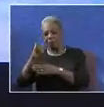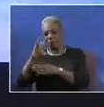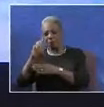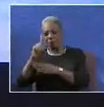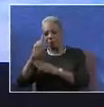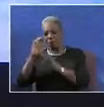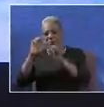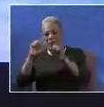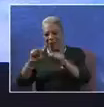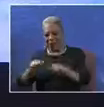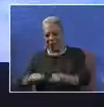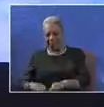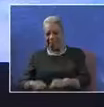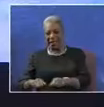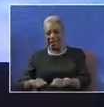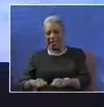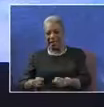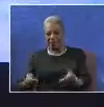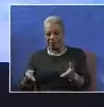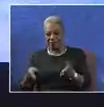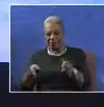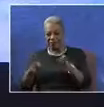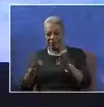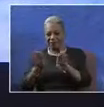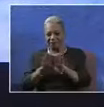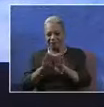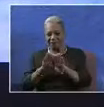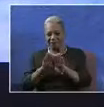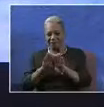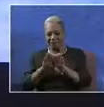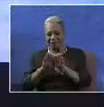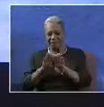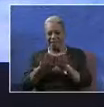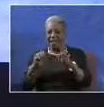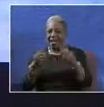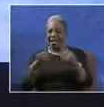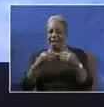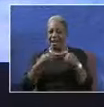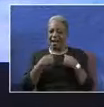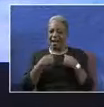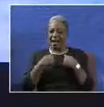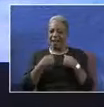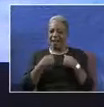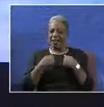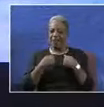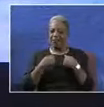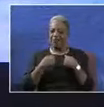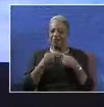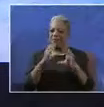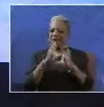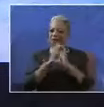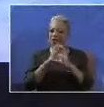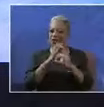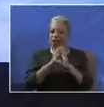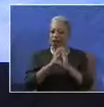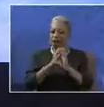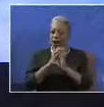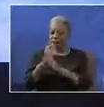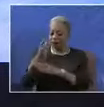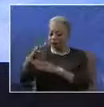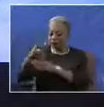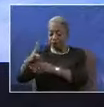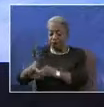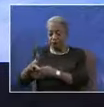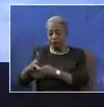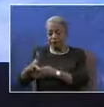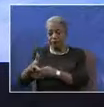car in my driveway and I can't drive it because I haven't, don't, there's nowhere to go. And I